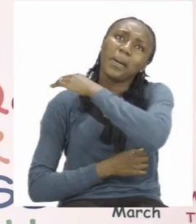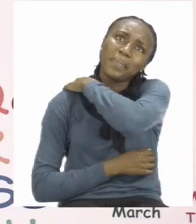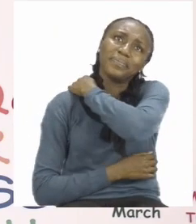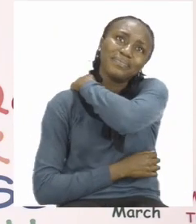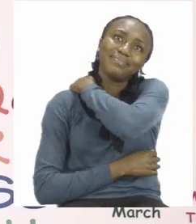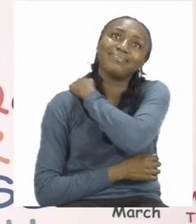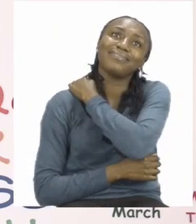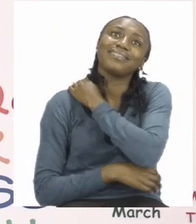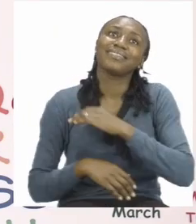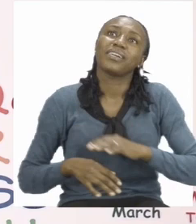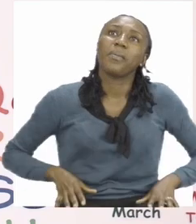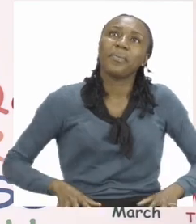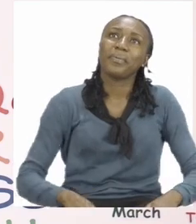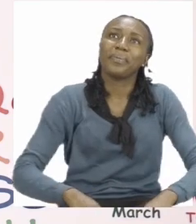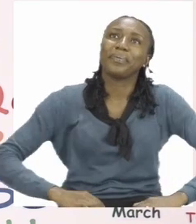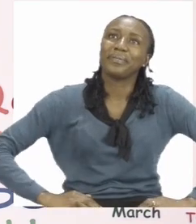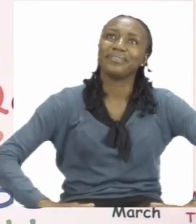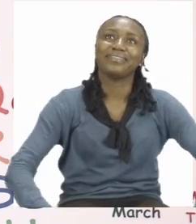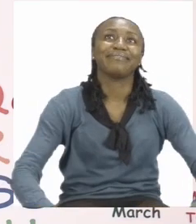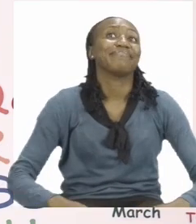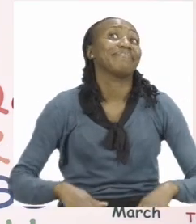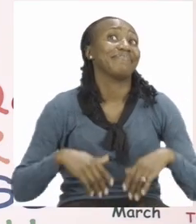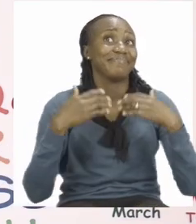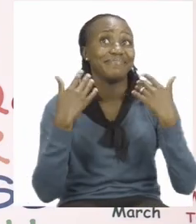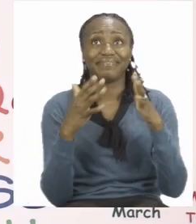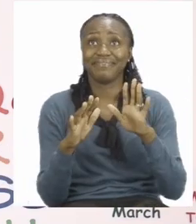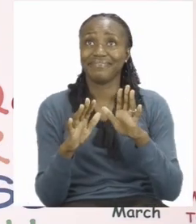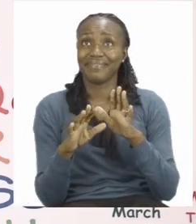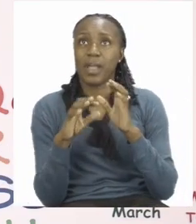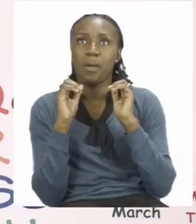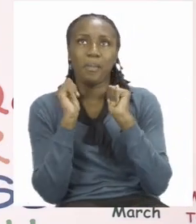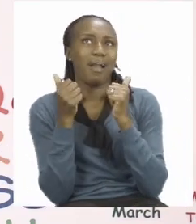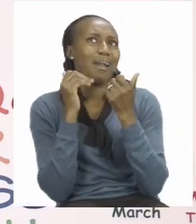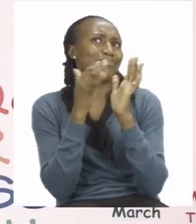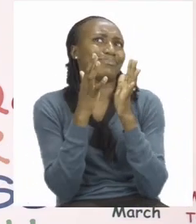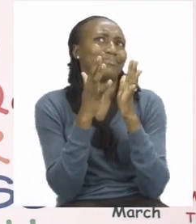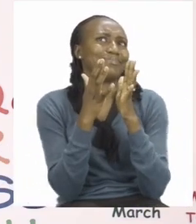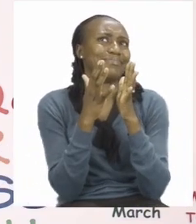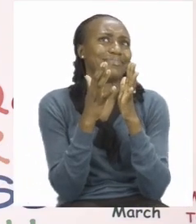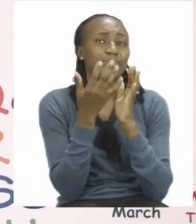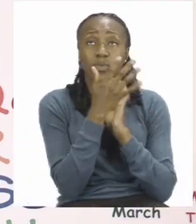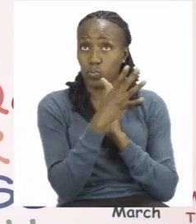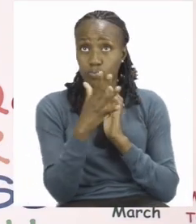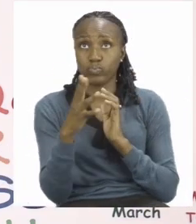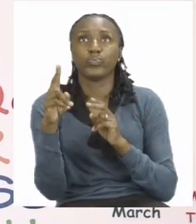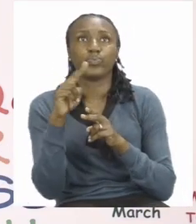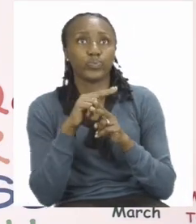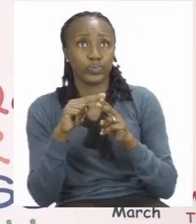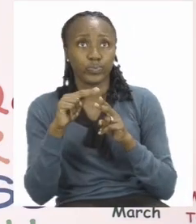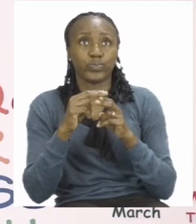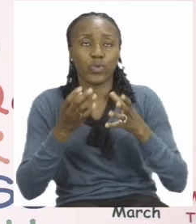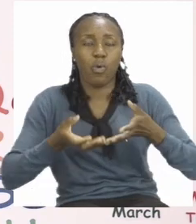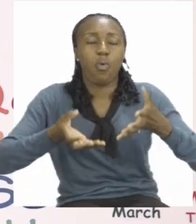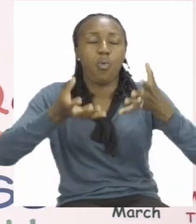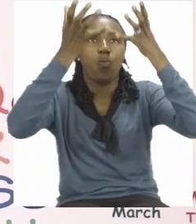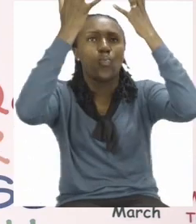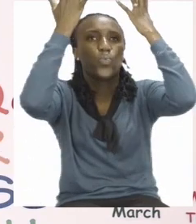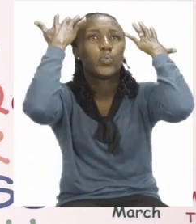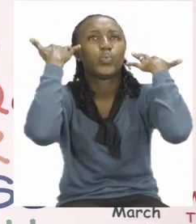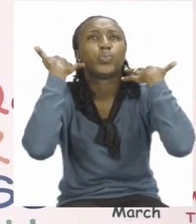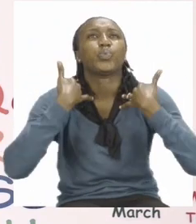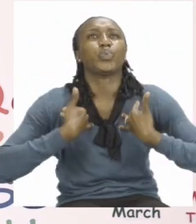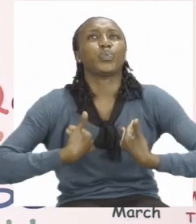almost done. And our legs. Well done. We use the water now to rinse off all